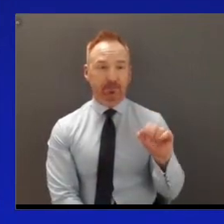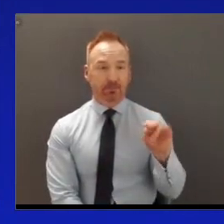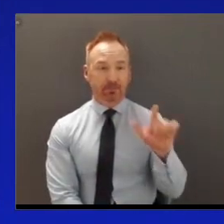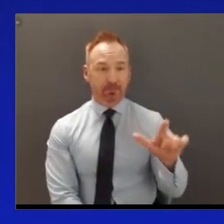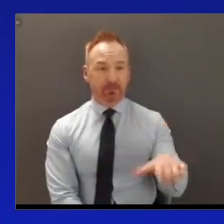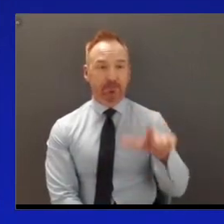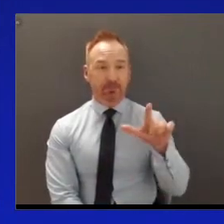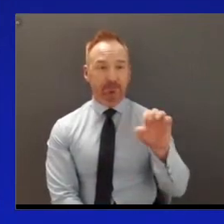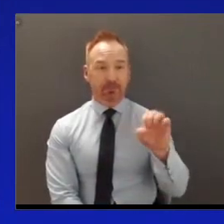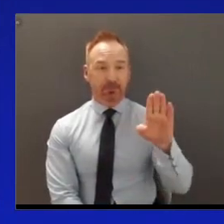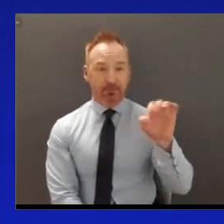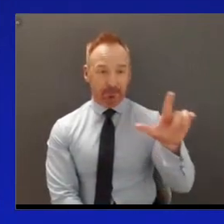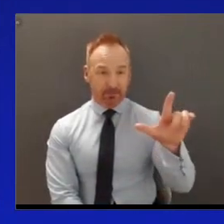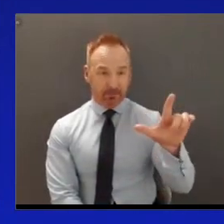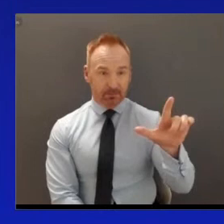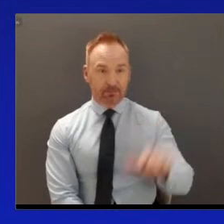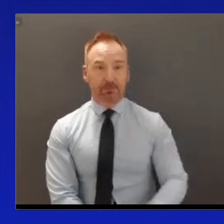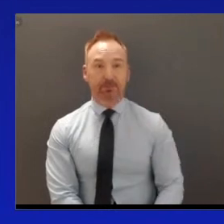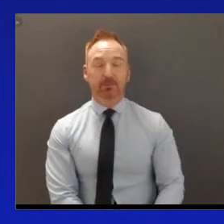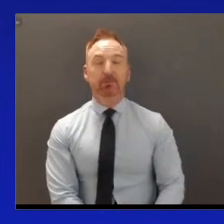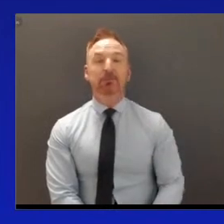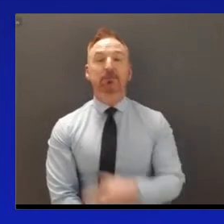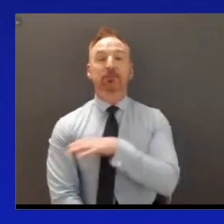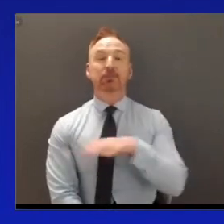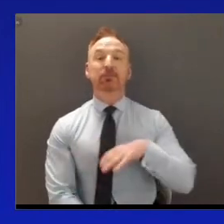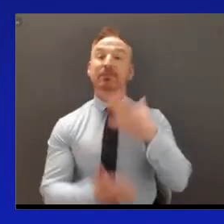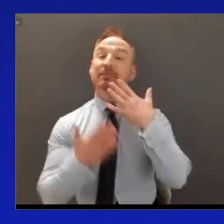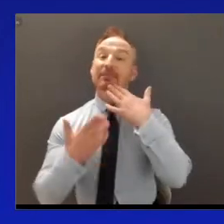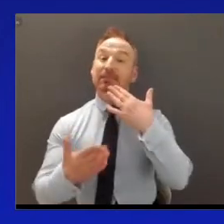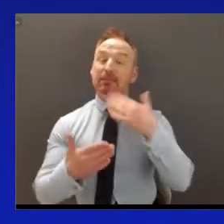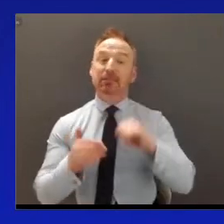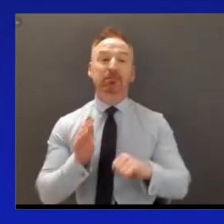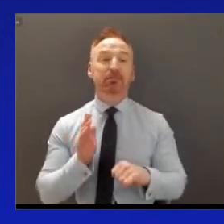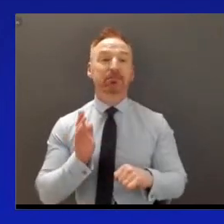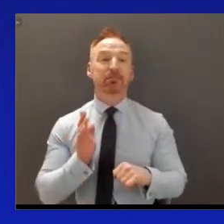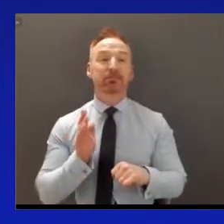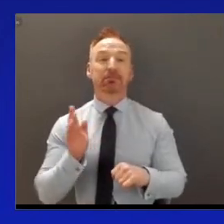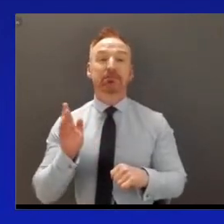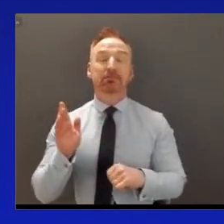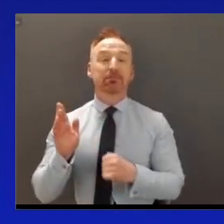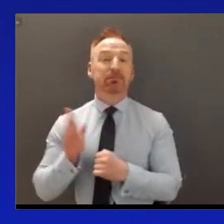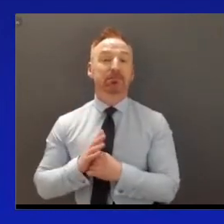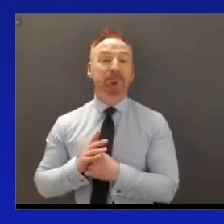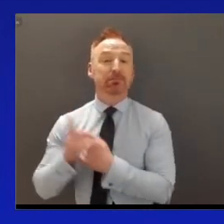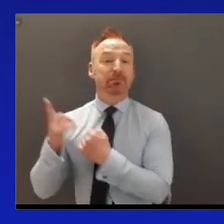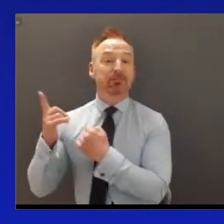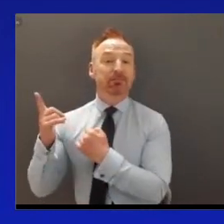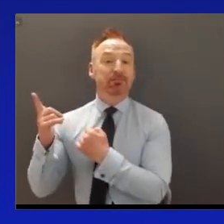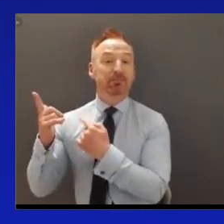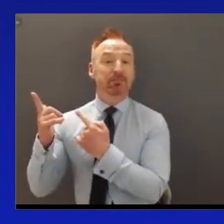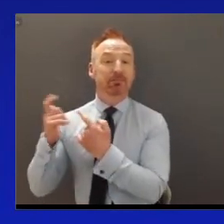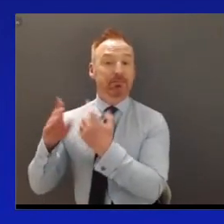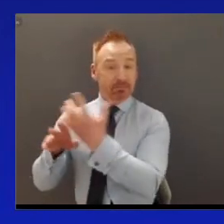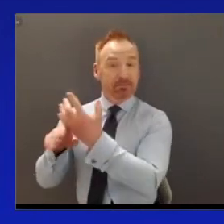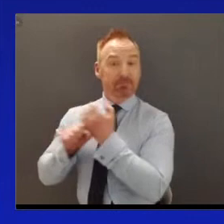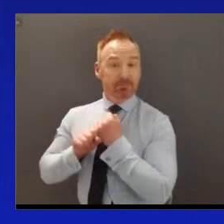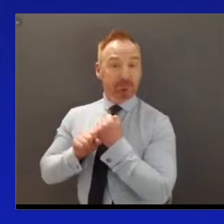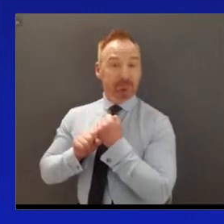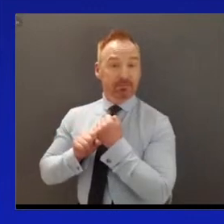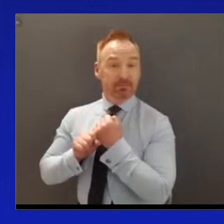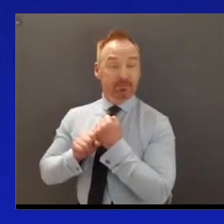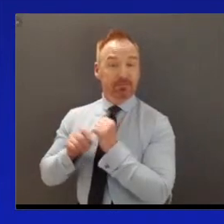Thank you, Councillor. We've received some questions from residents,